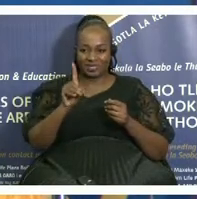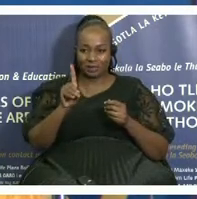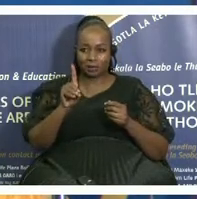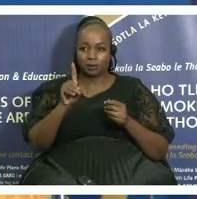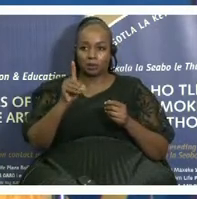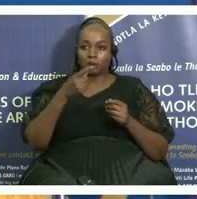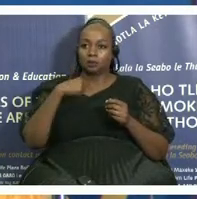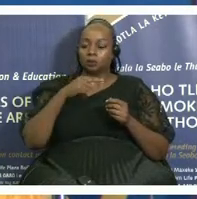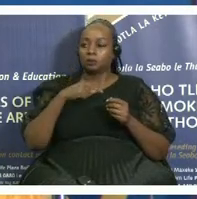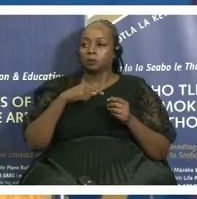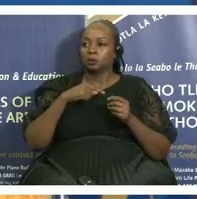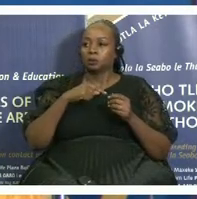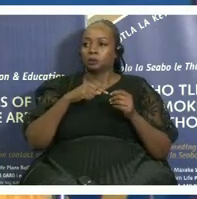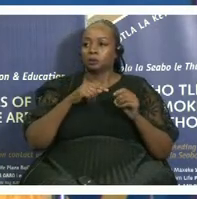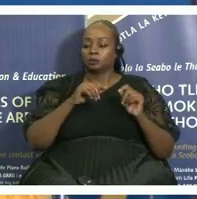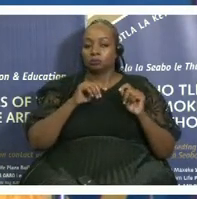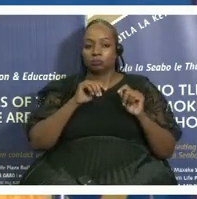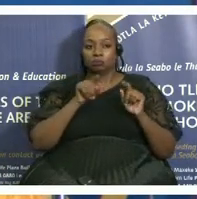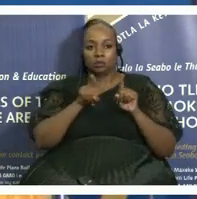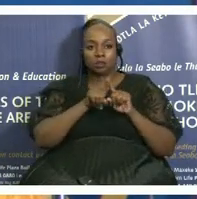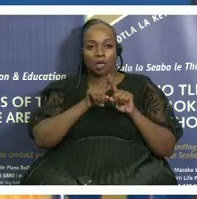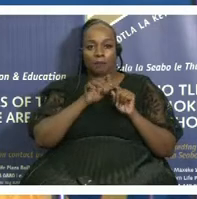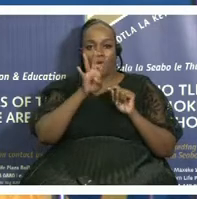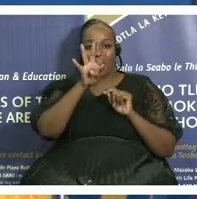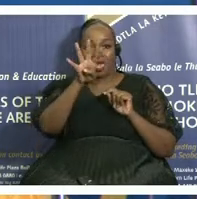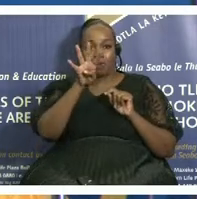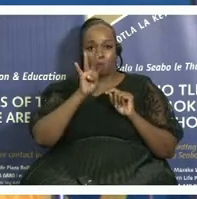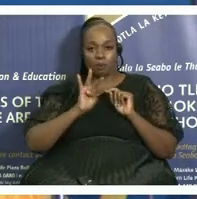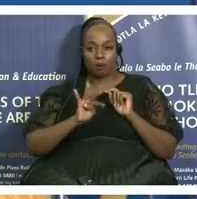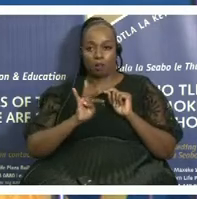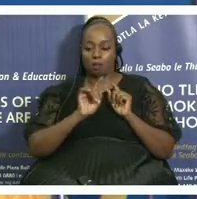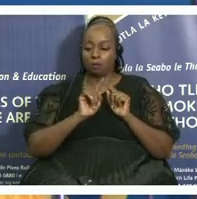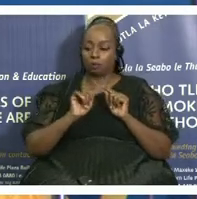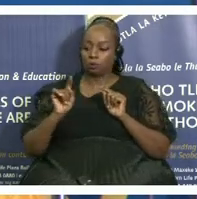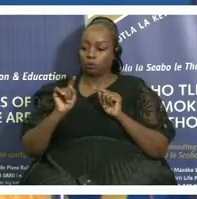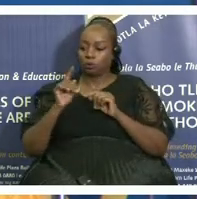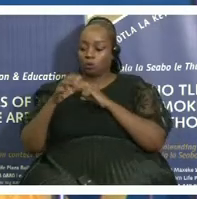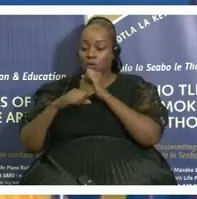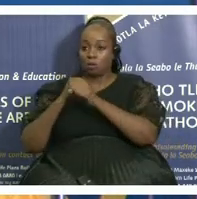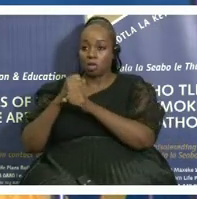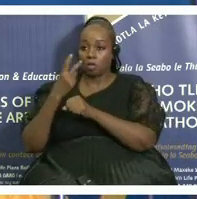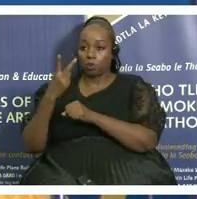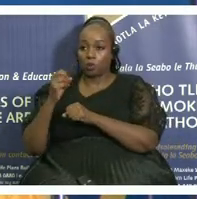April 2022 to December 2022, when compared to the same period in